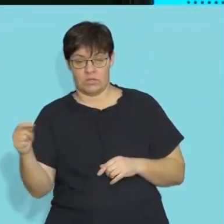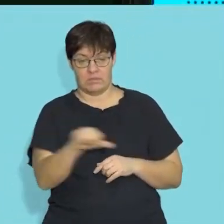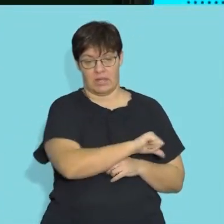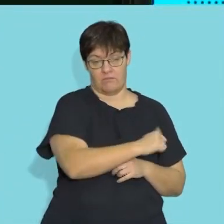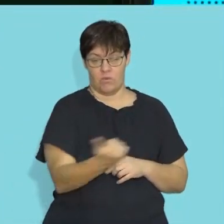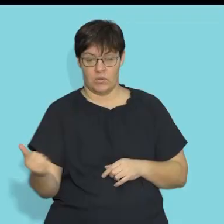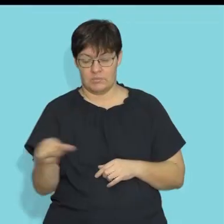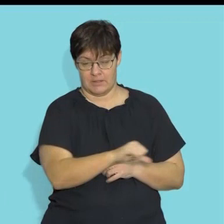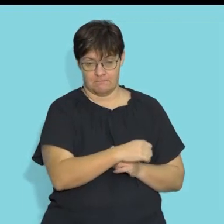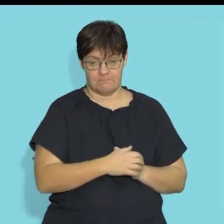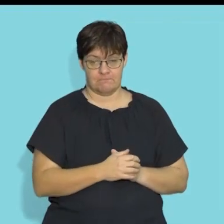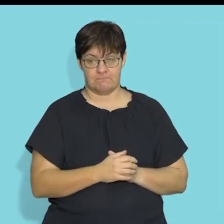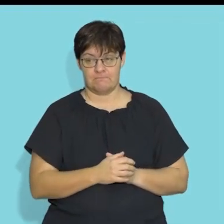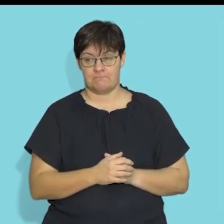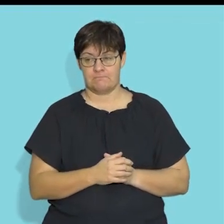reverse.